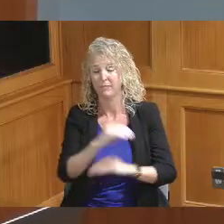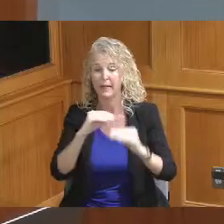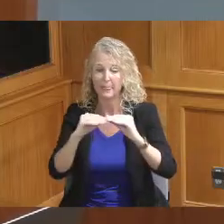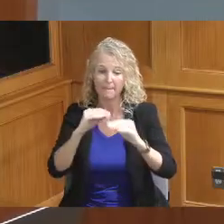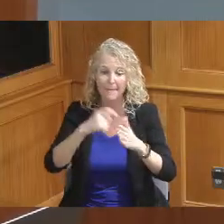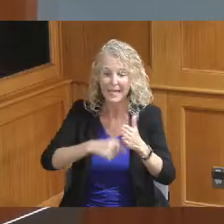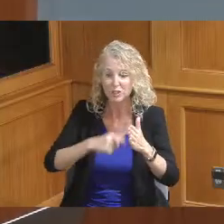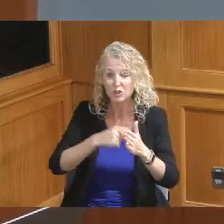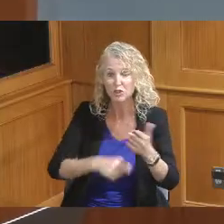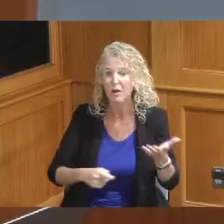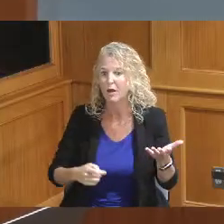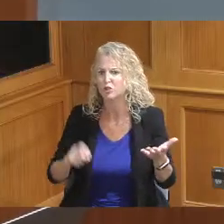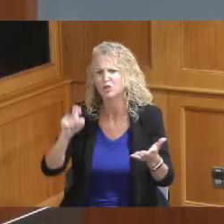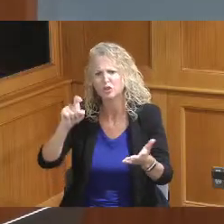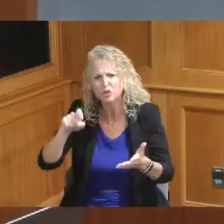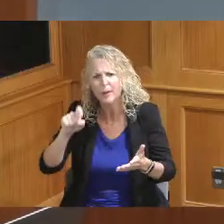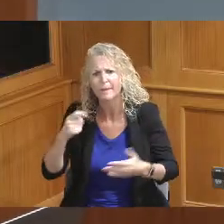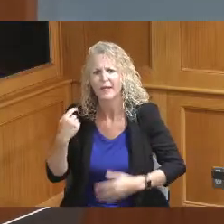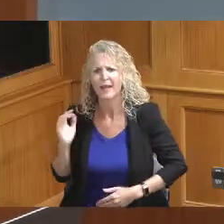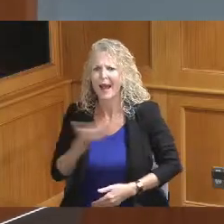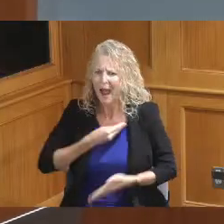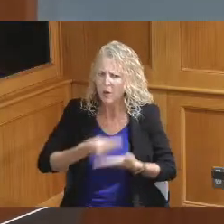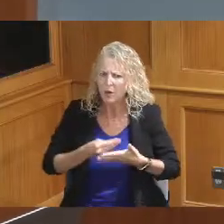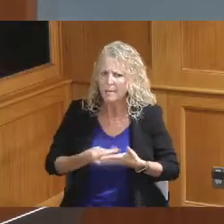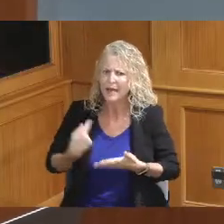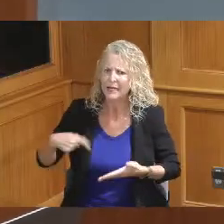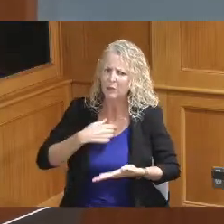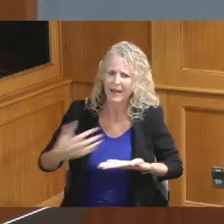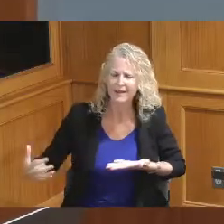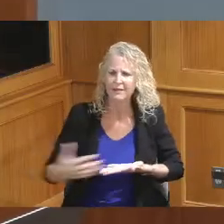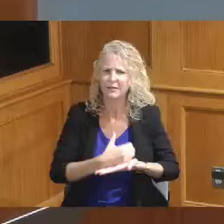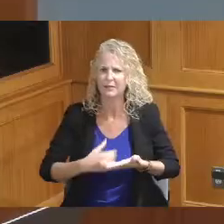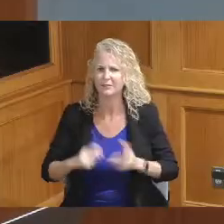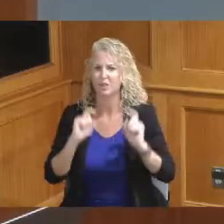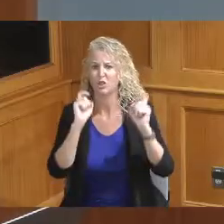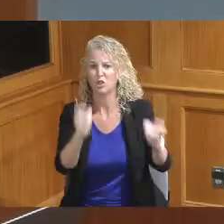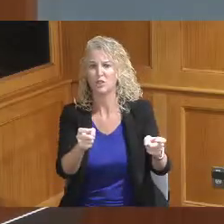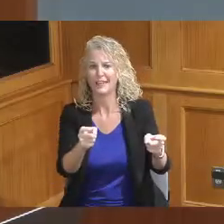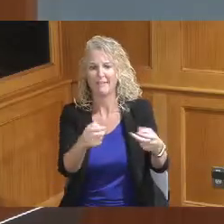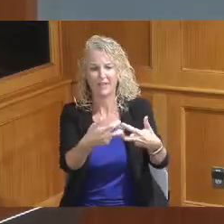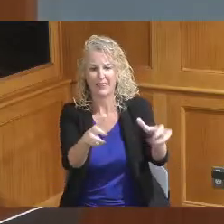would be going back into the county coffers. And you're giving them the stadium.